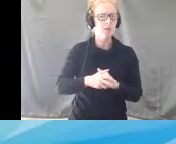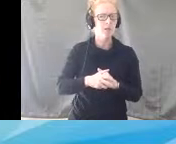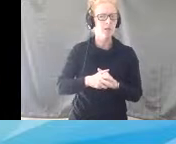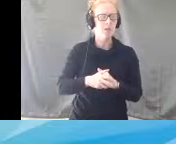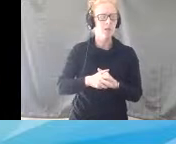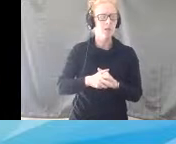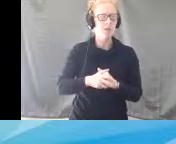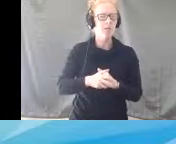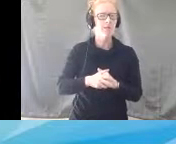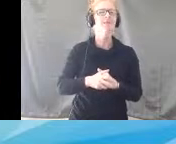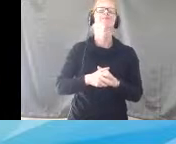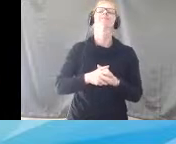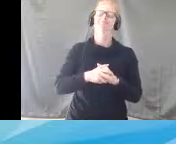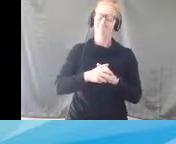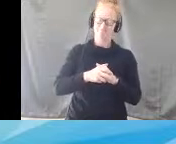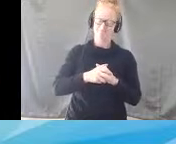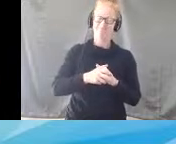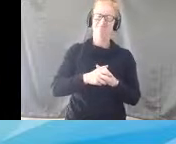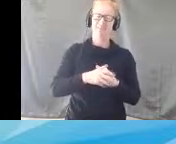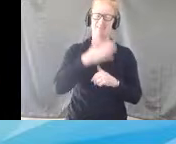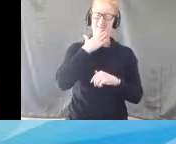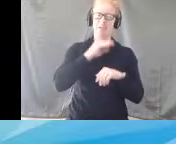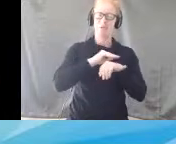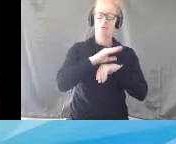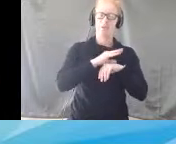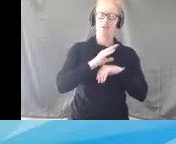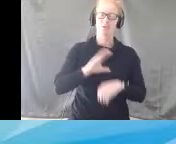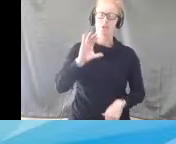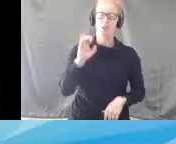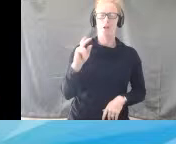So, Councilor Clark, yeah, good question. The